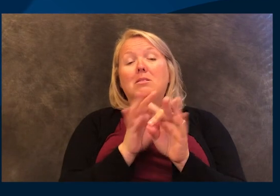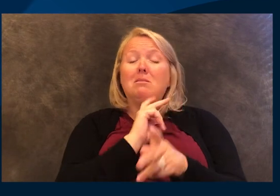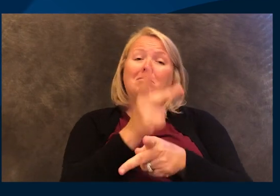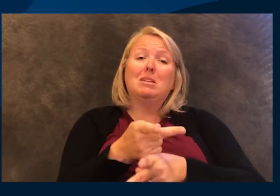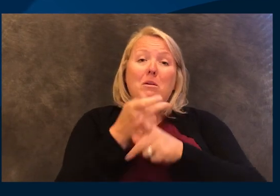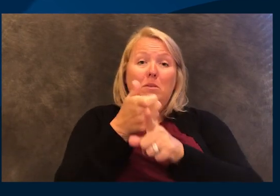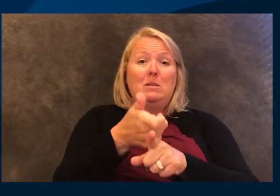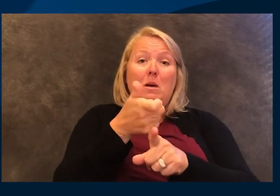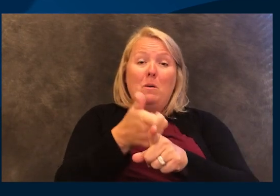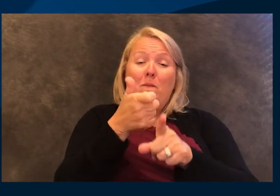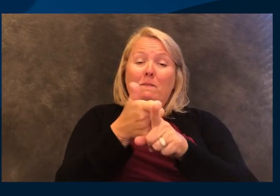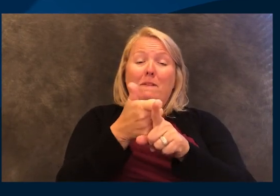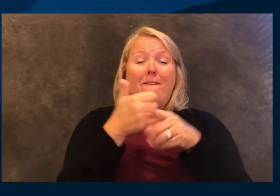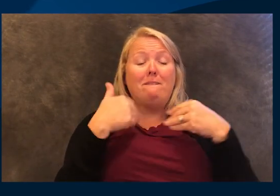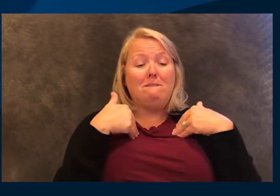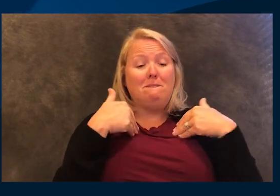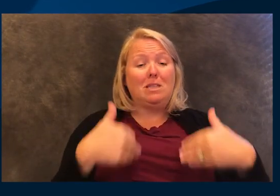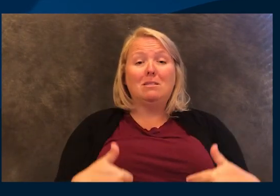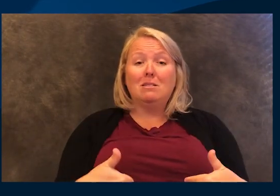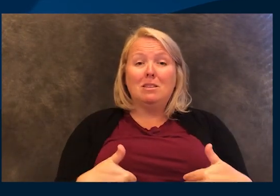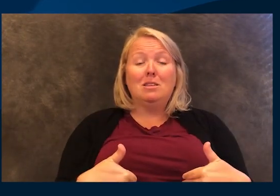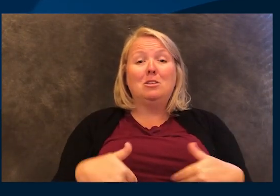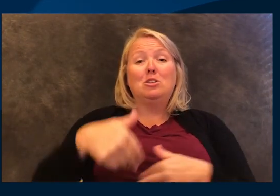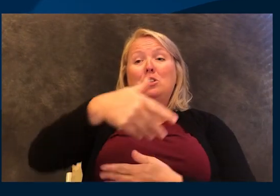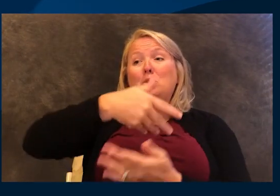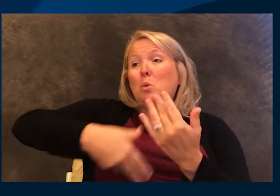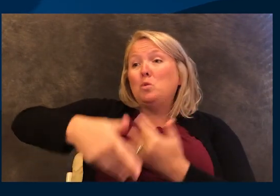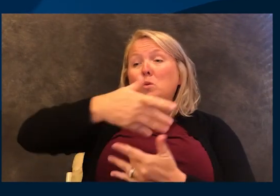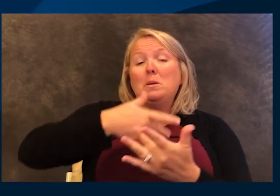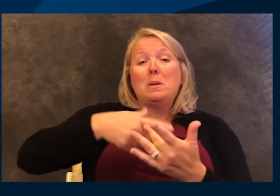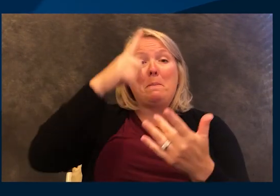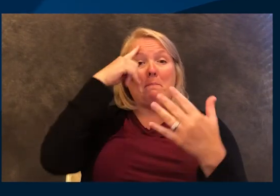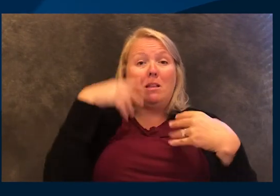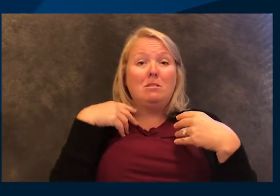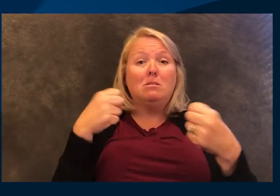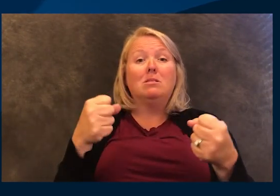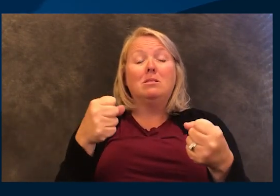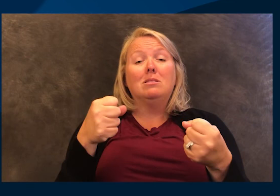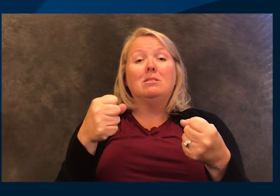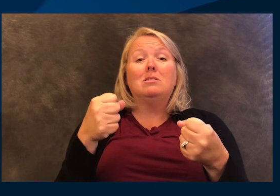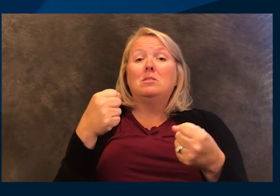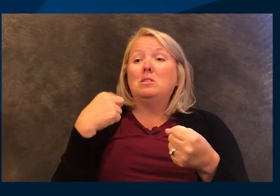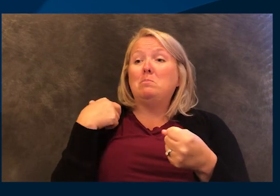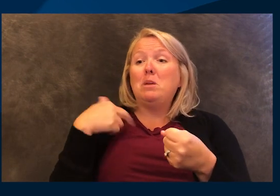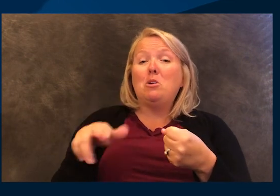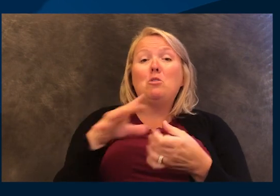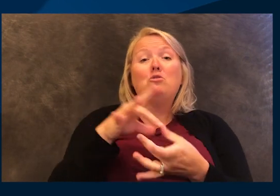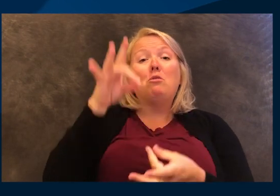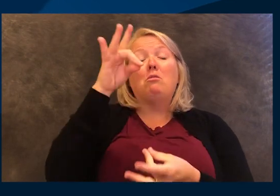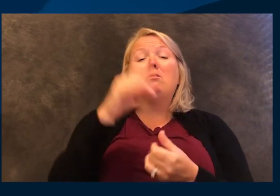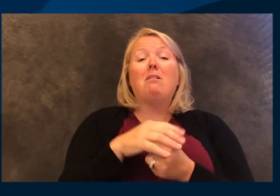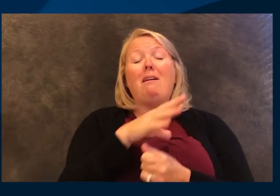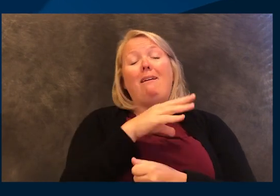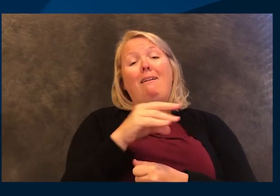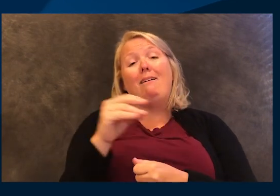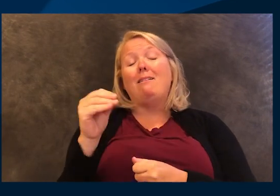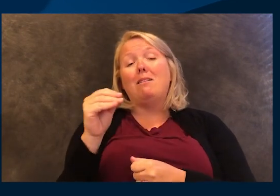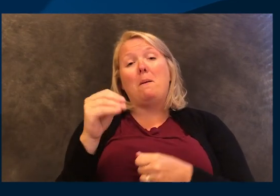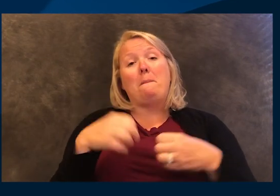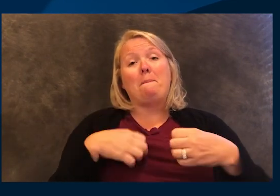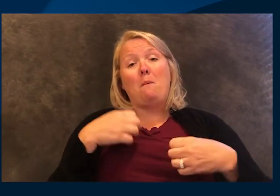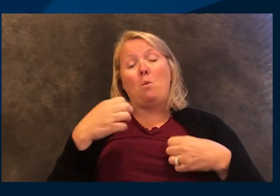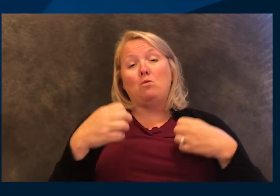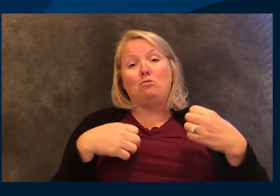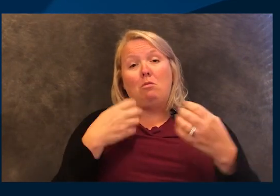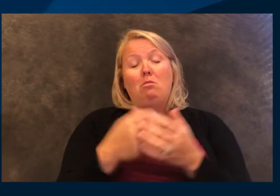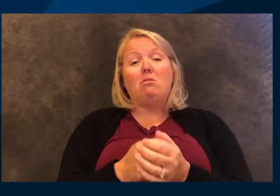of yourself physically, social, mental, spiritual, and emotional needs. Self-care